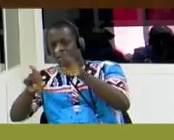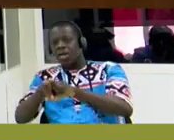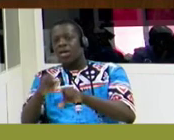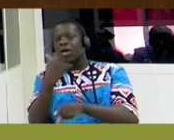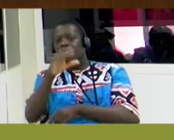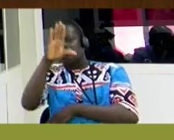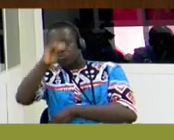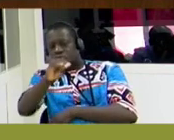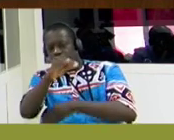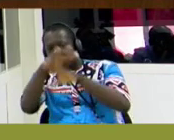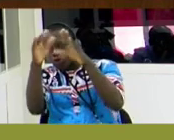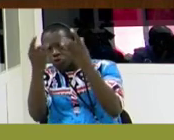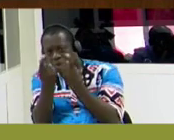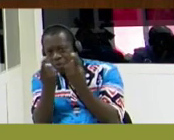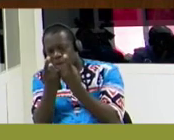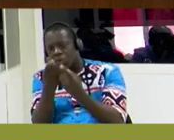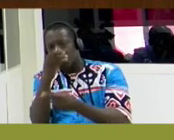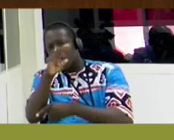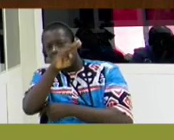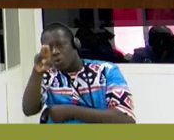have is that